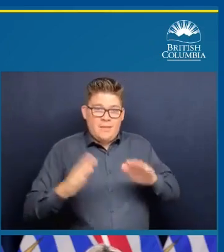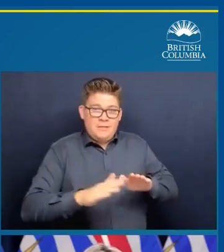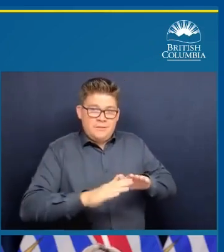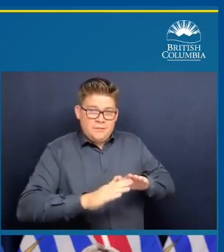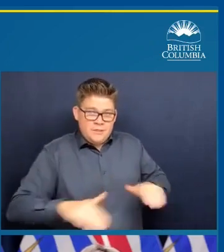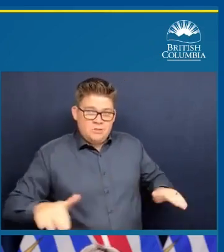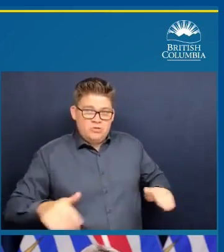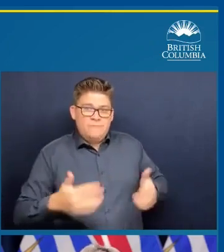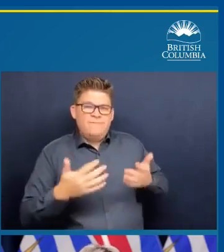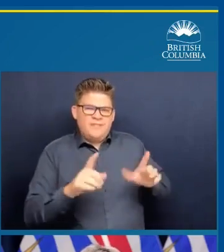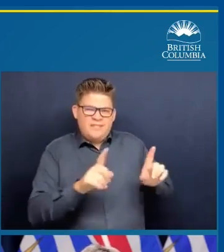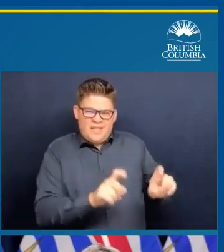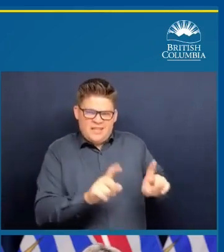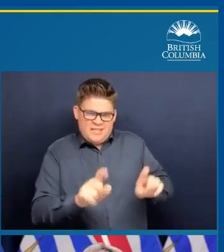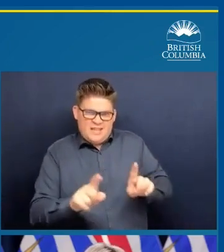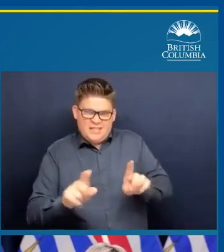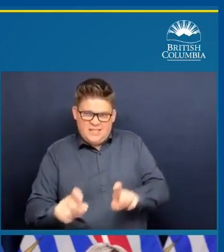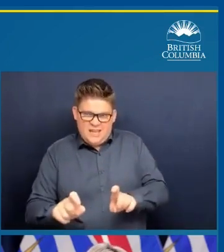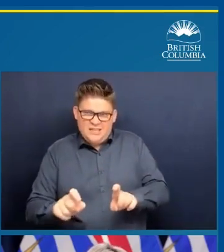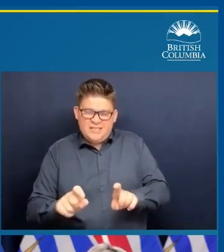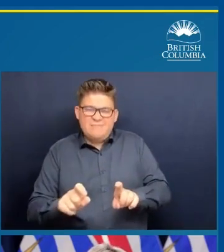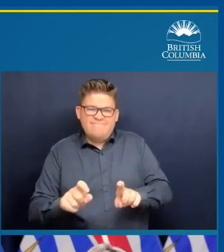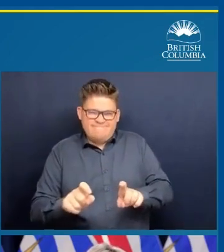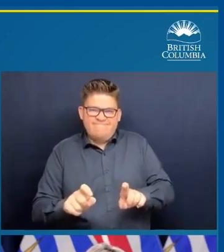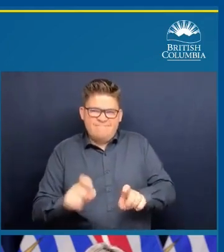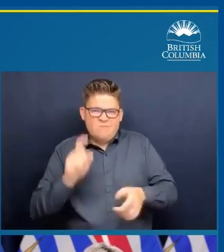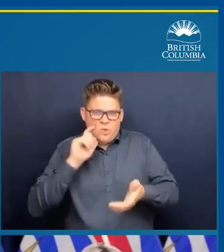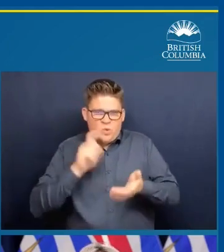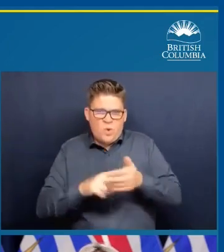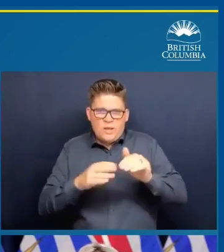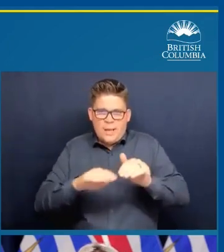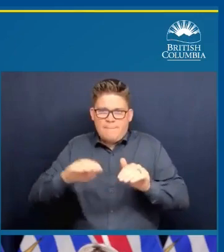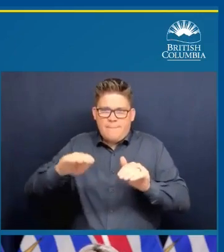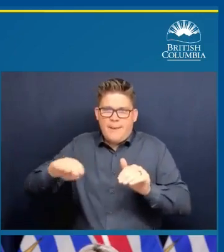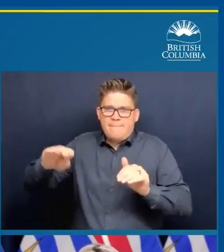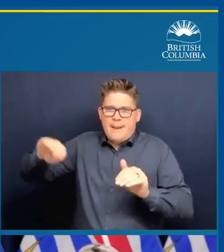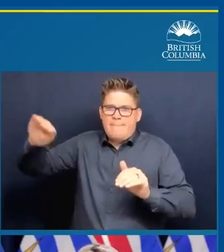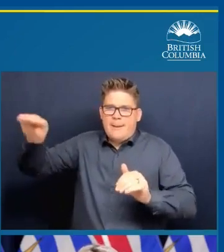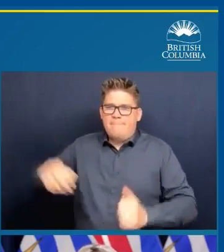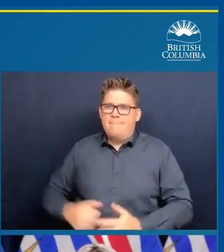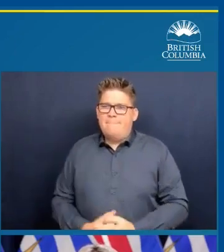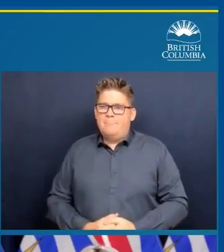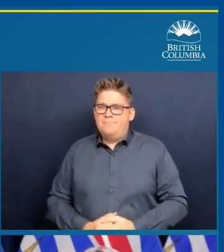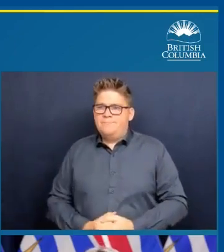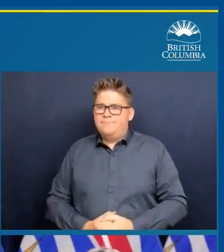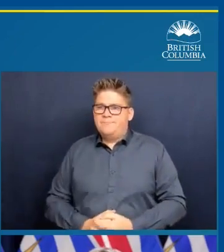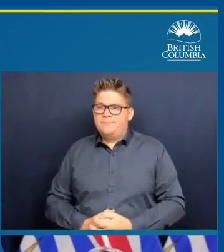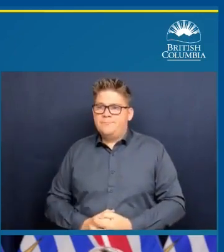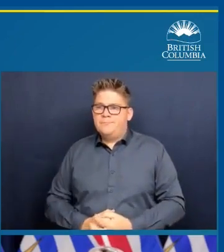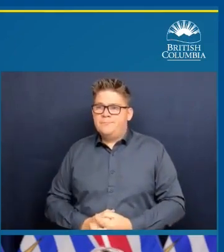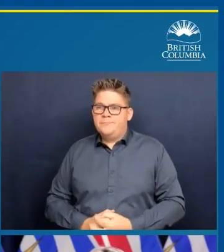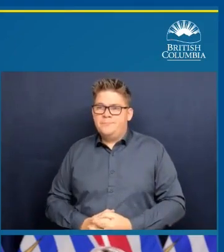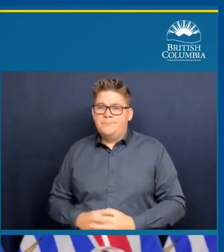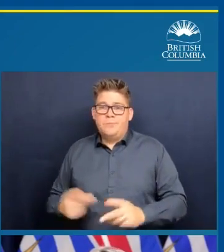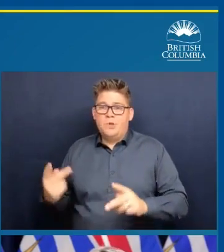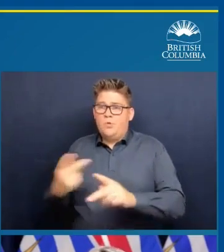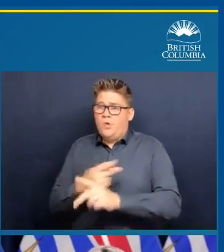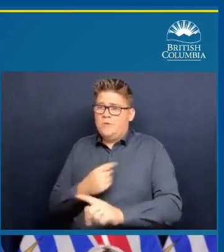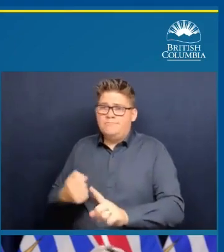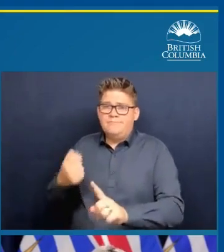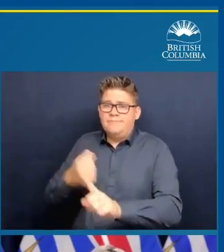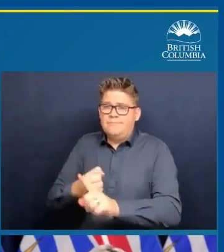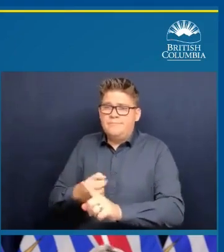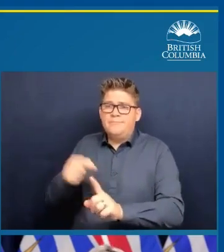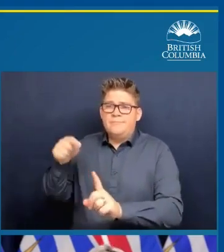as well. But really where we're seeing the big increase in young people is influenza. And I say this to make the